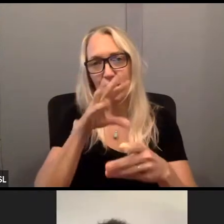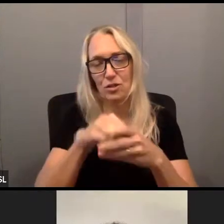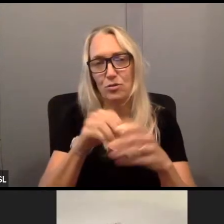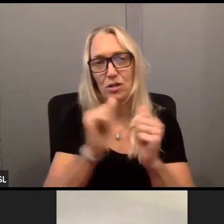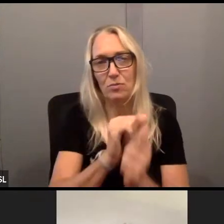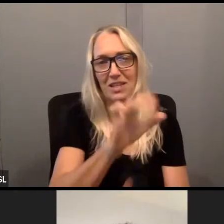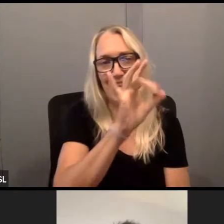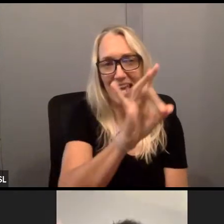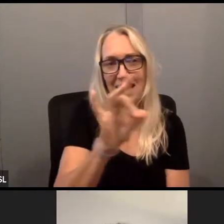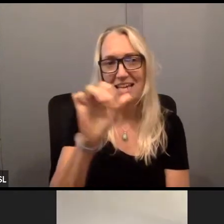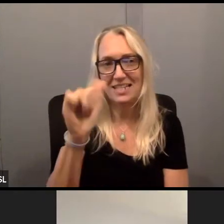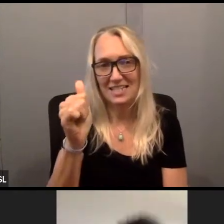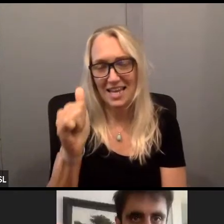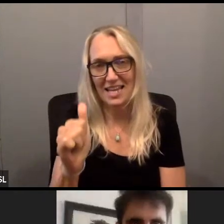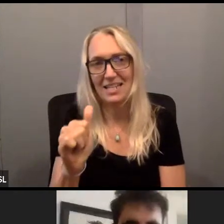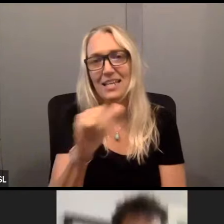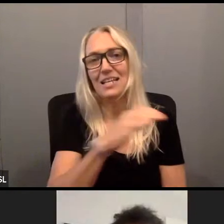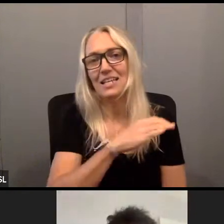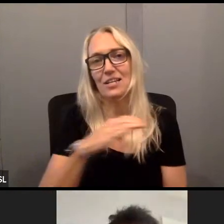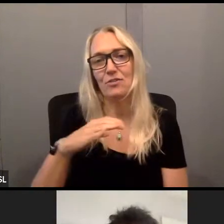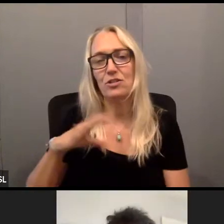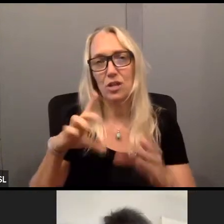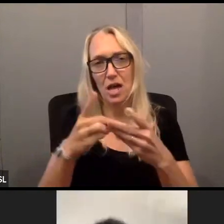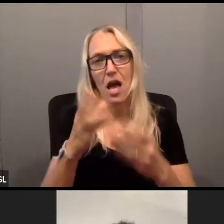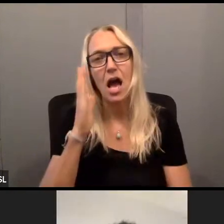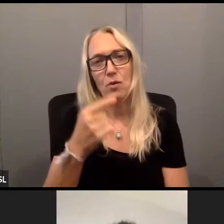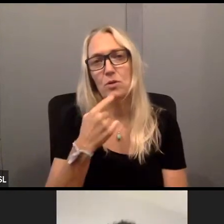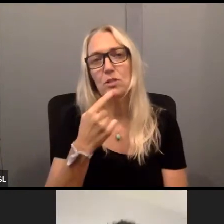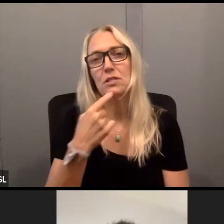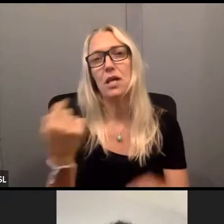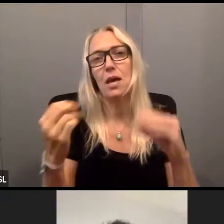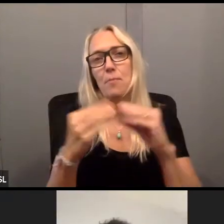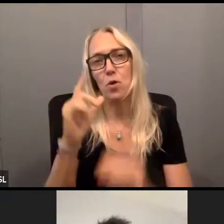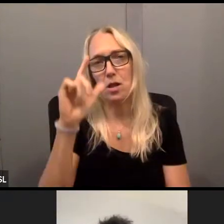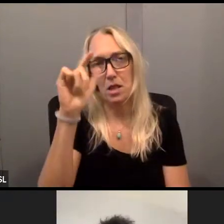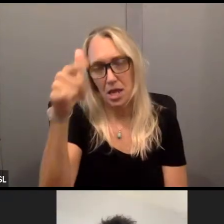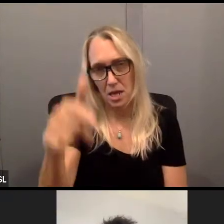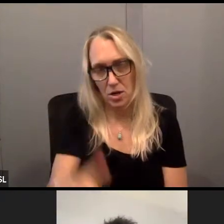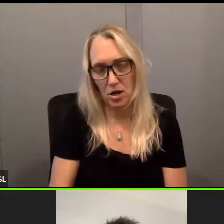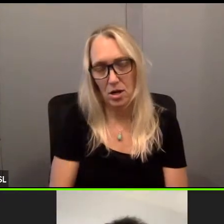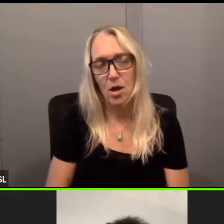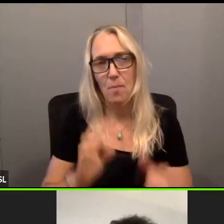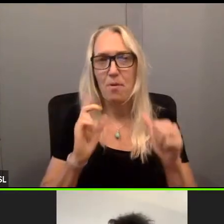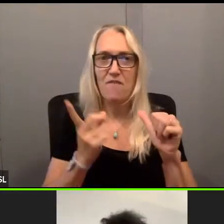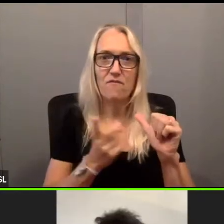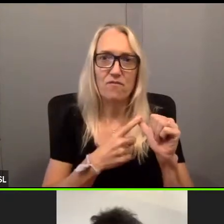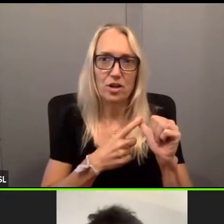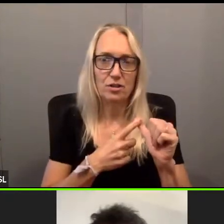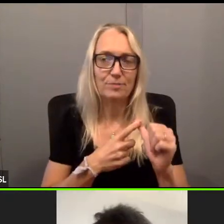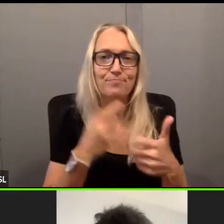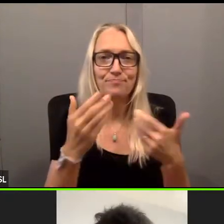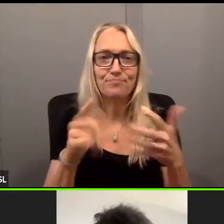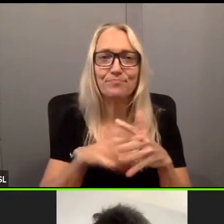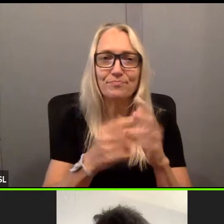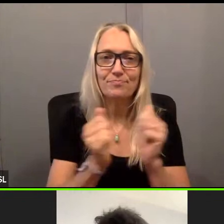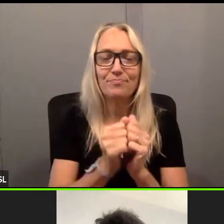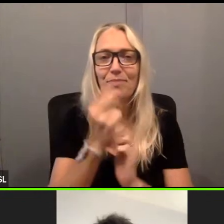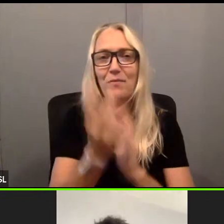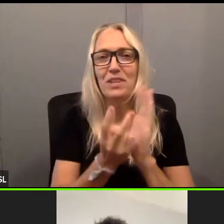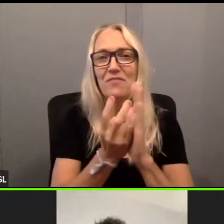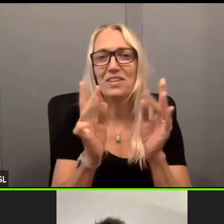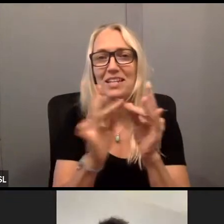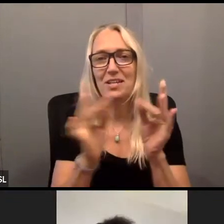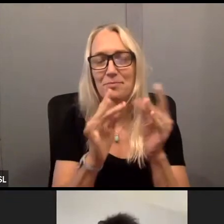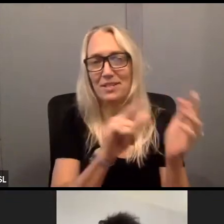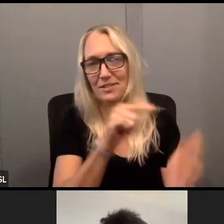10th Congressional District. I'll have more to say about that later, but first, let's kick things off with a video message